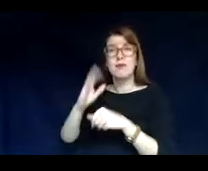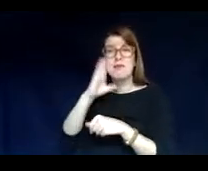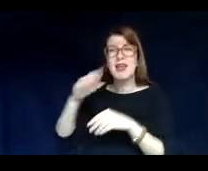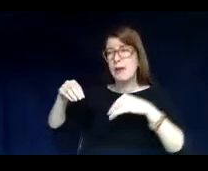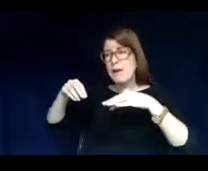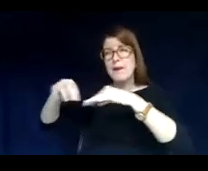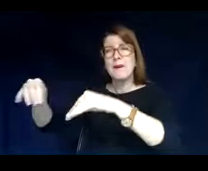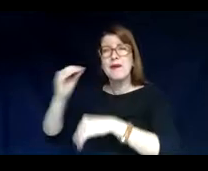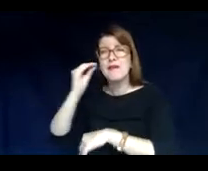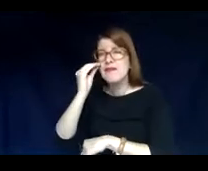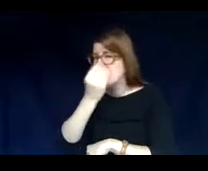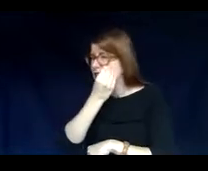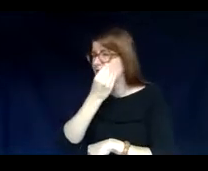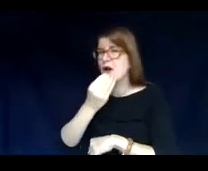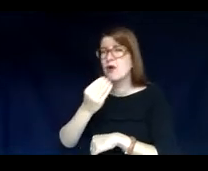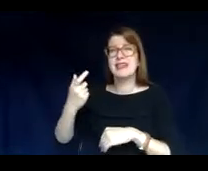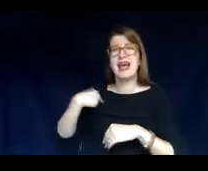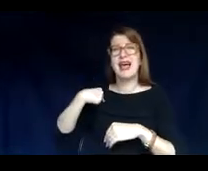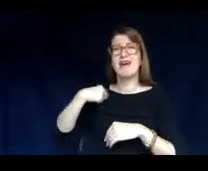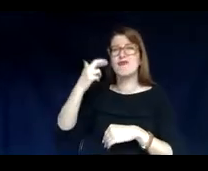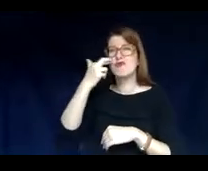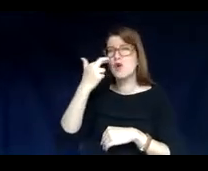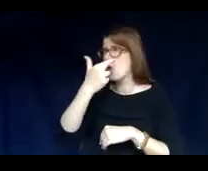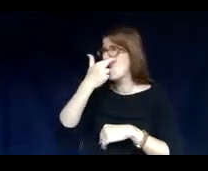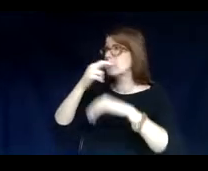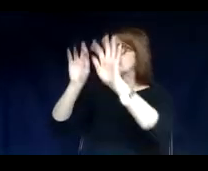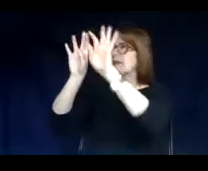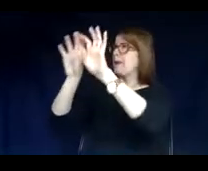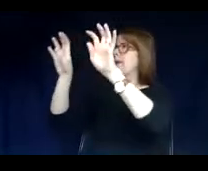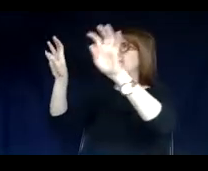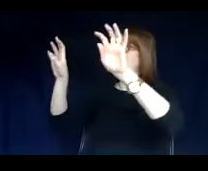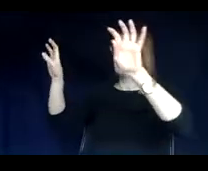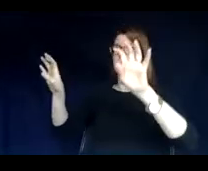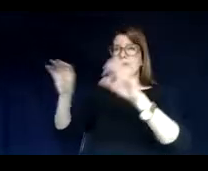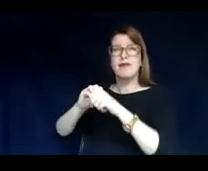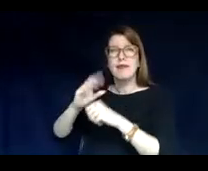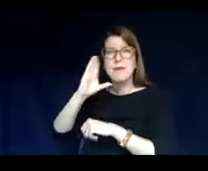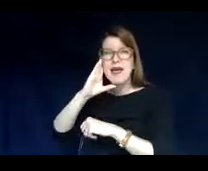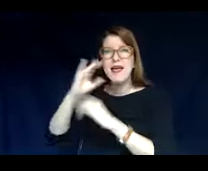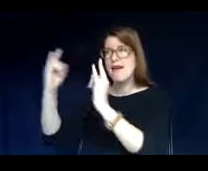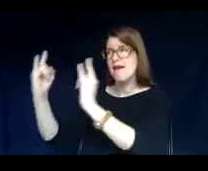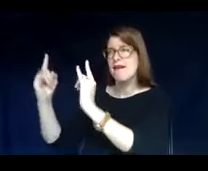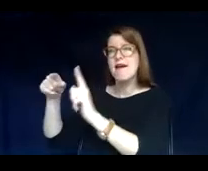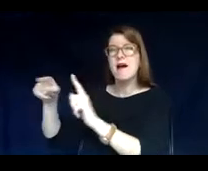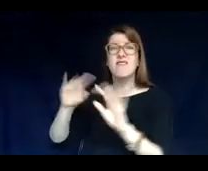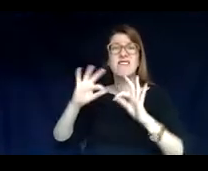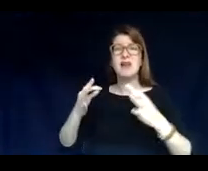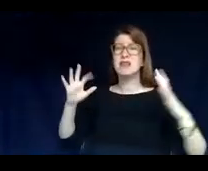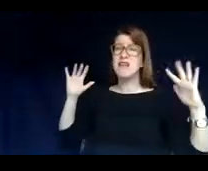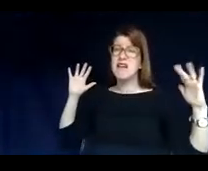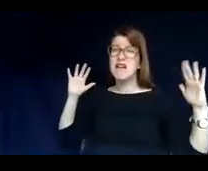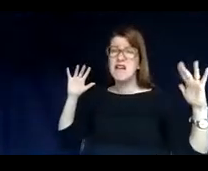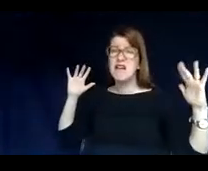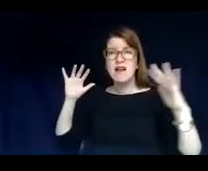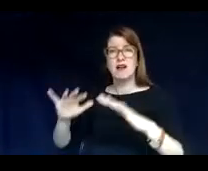flowers everywhere. There's long strings of roses that are hanging all around the perimeter of the bed. Now, families come from all over, right? They're